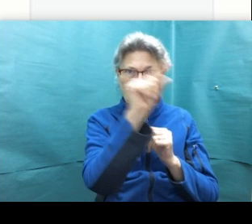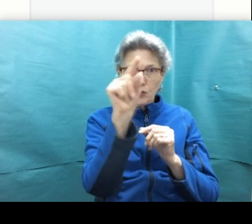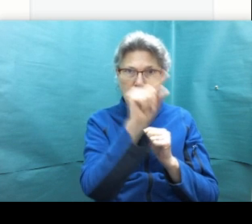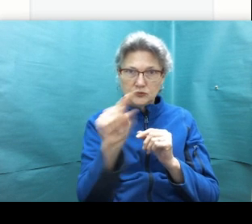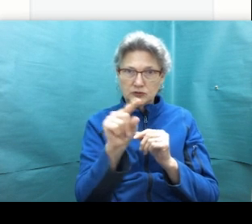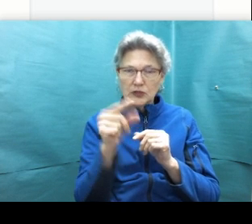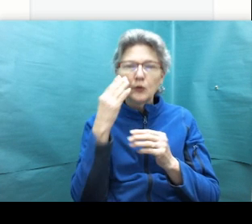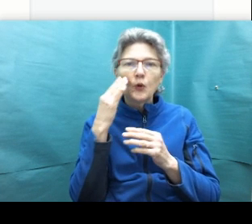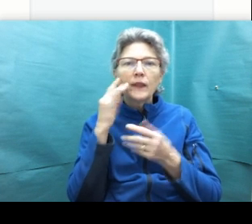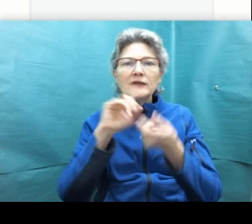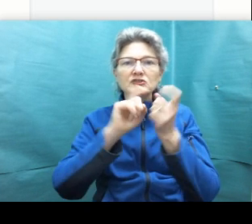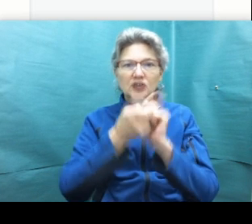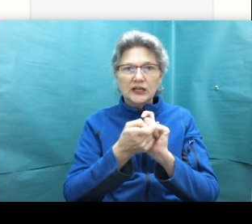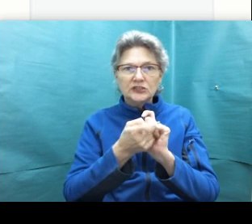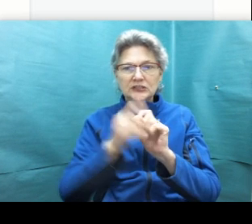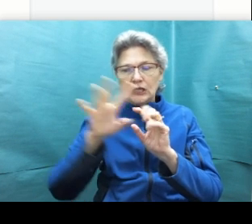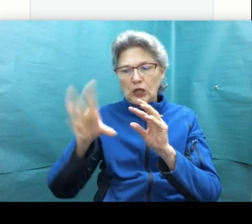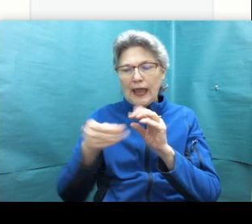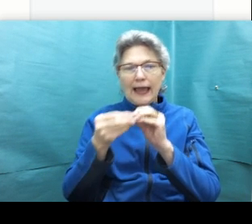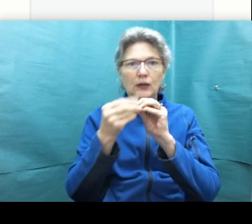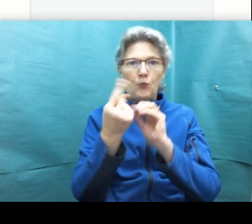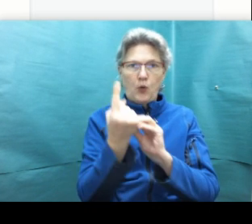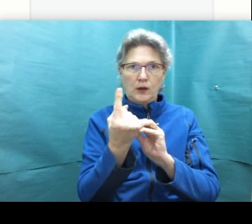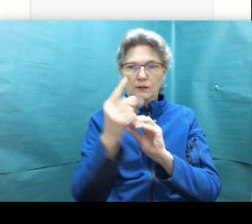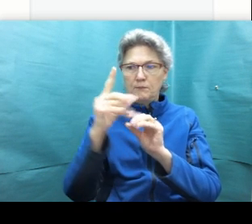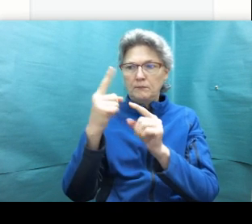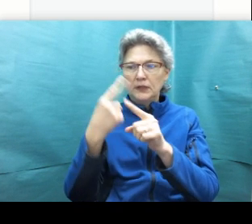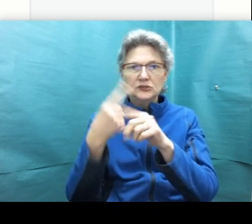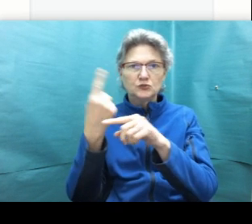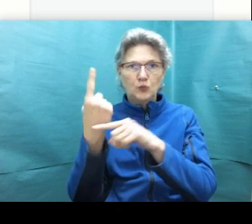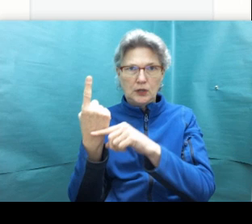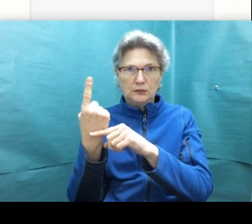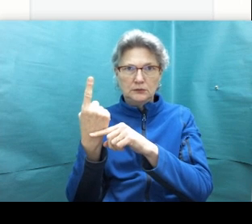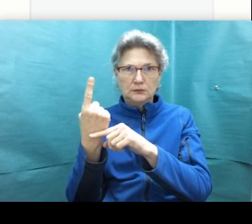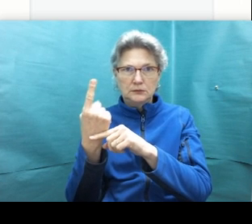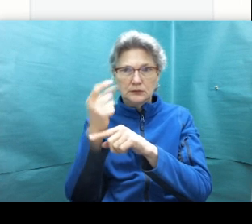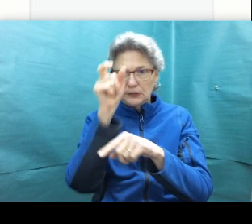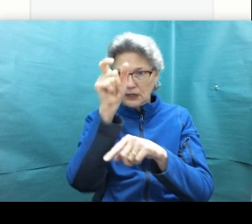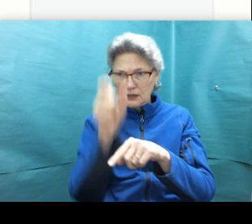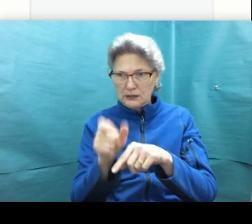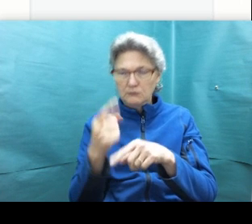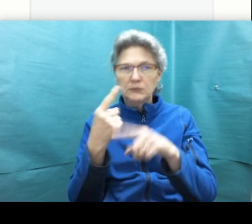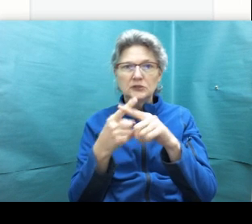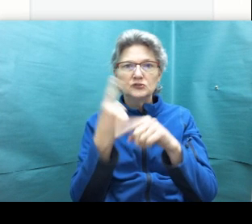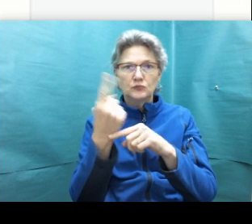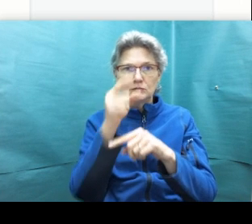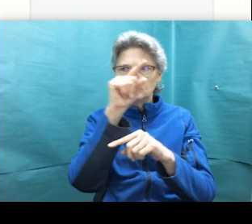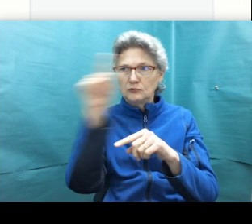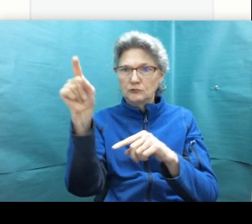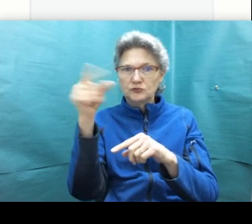change between each figure is increasing 1 column and 1 row. So I'm going to draw that.